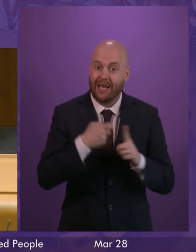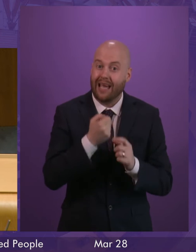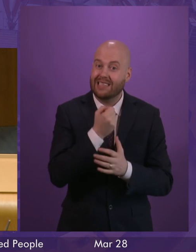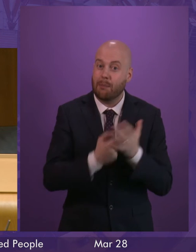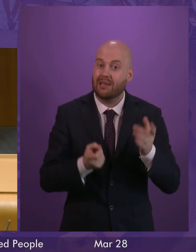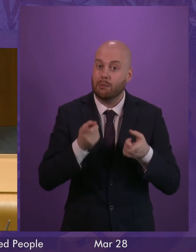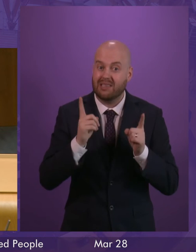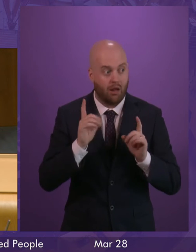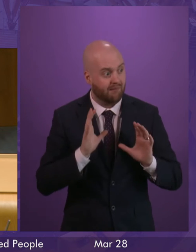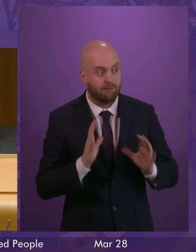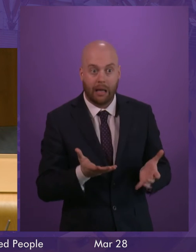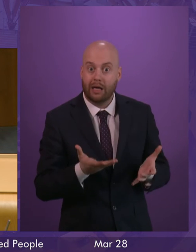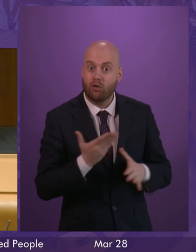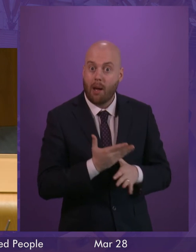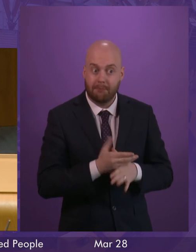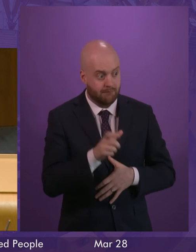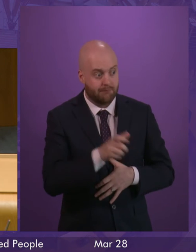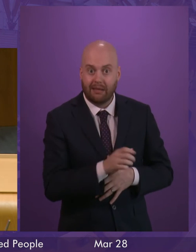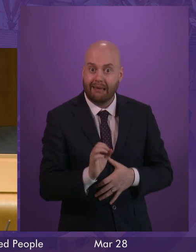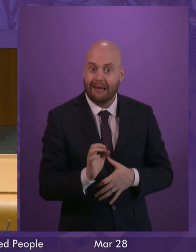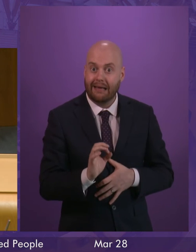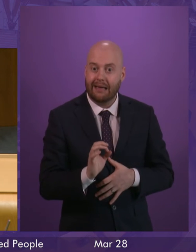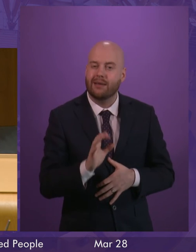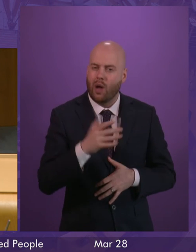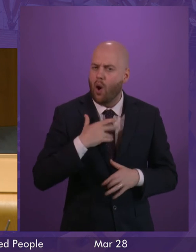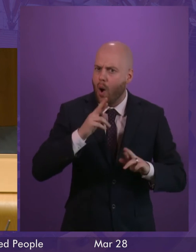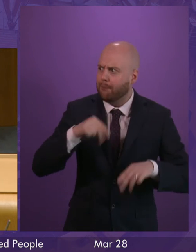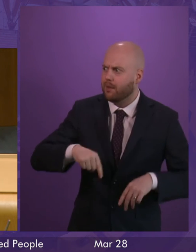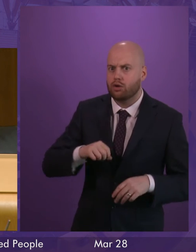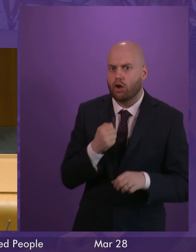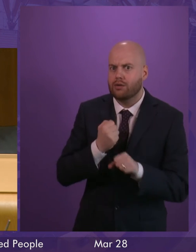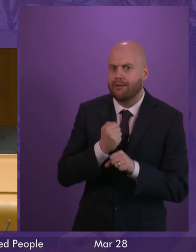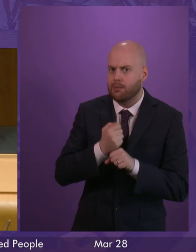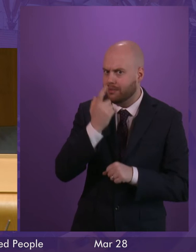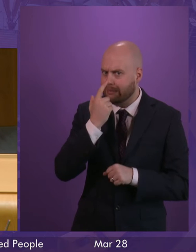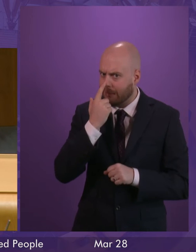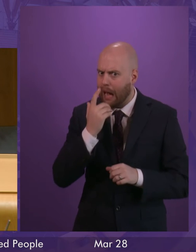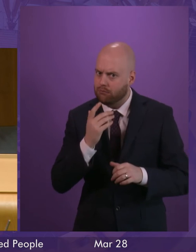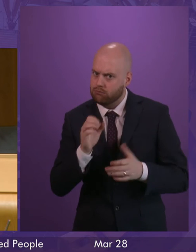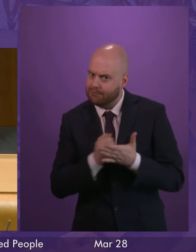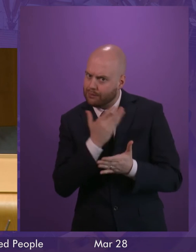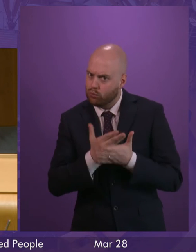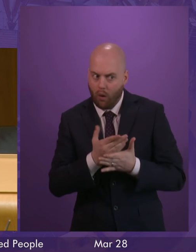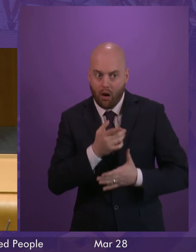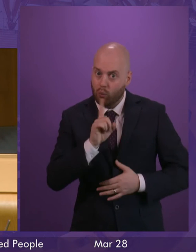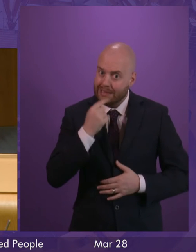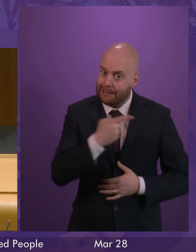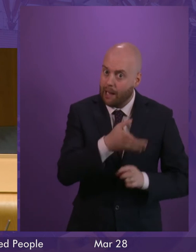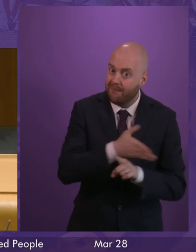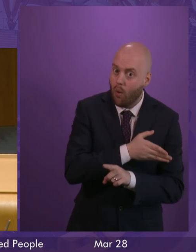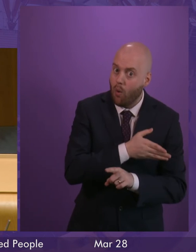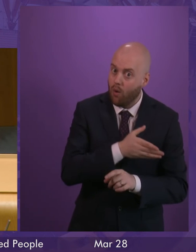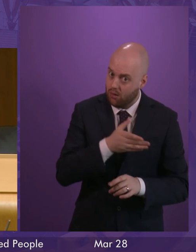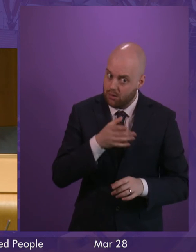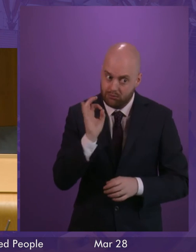hope the Scottish Government would consider getting the reassurances that Sarah Newton was able to give to my constituents to make sure when they do eventually get a new Minister,